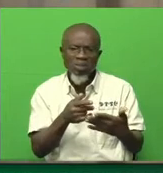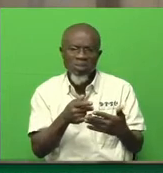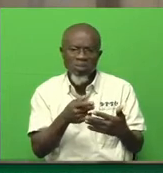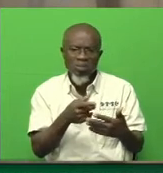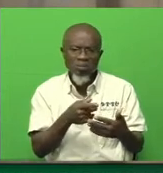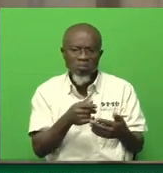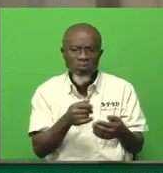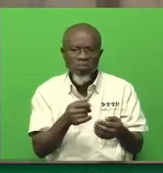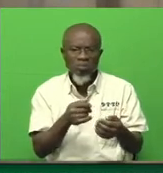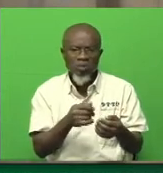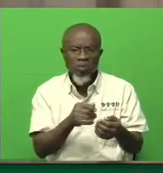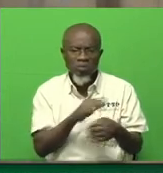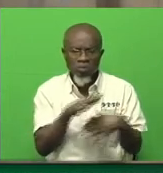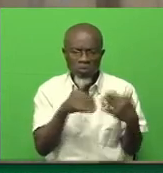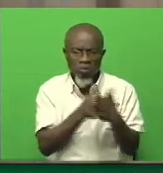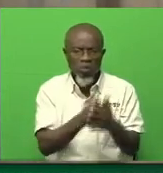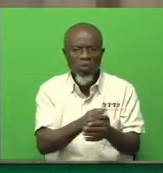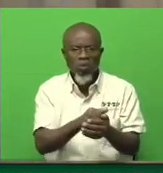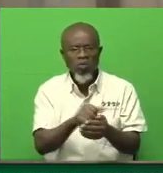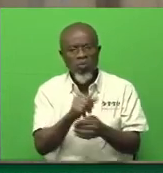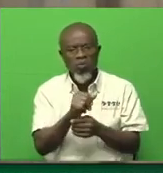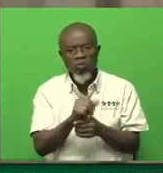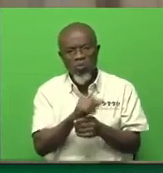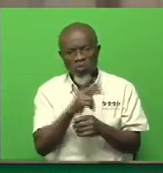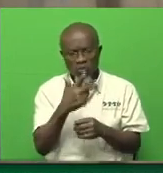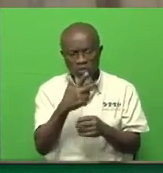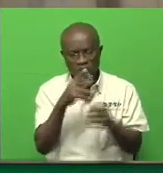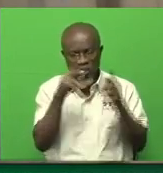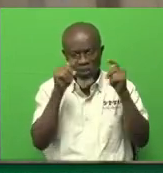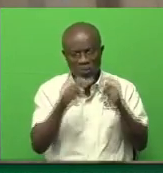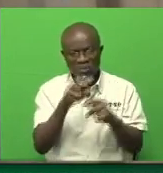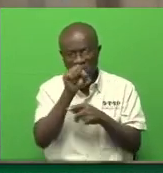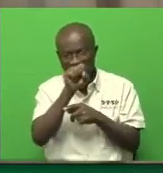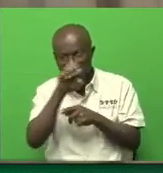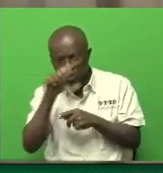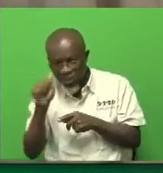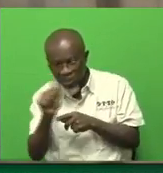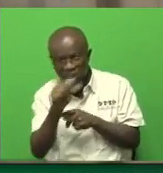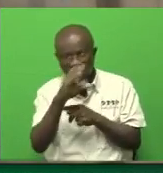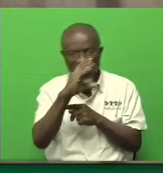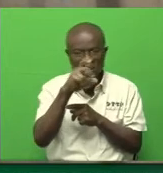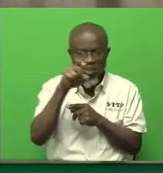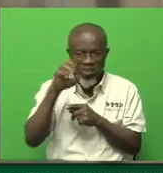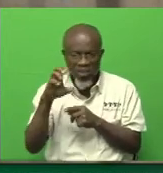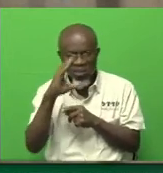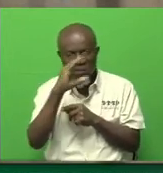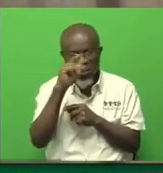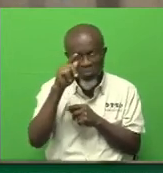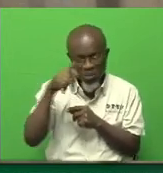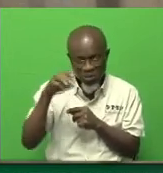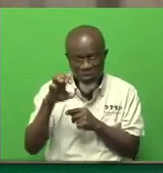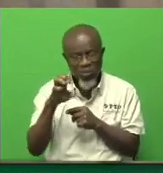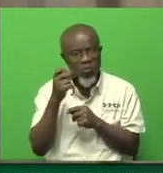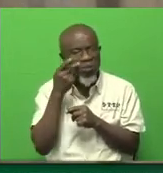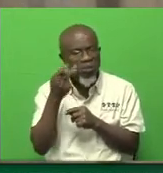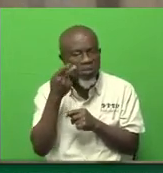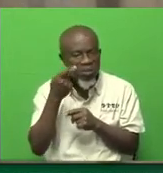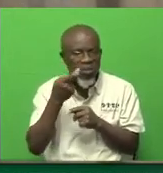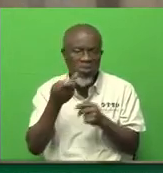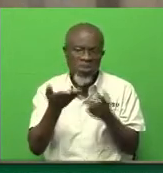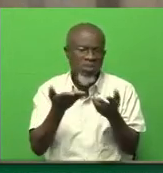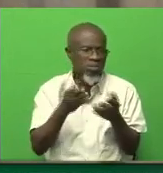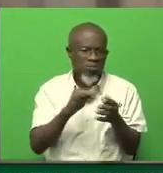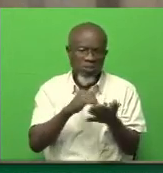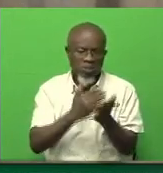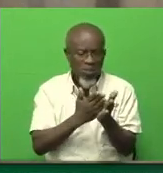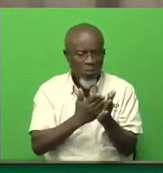in all three exams scacc and keep they found support for literacy and numeracy uh